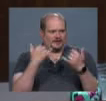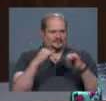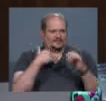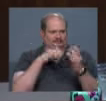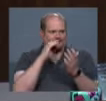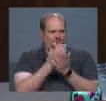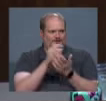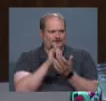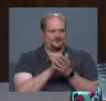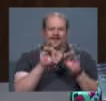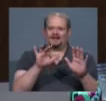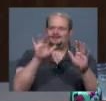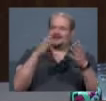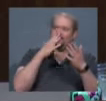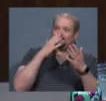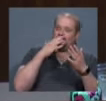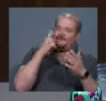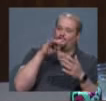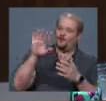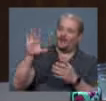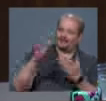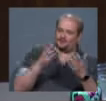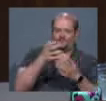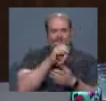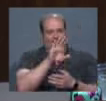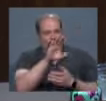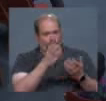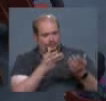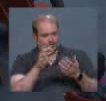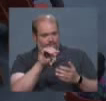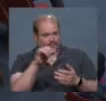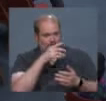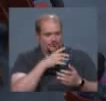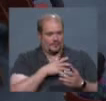it. Outstanding. Well, thank you for his service and for yours, ma'am.